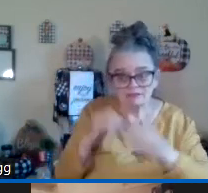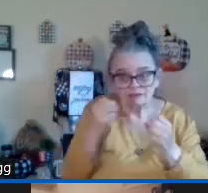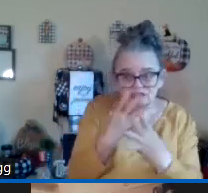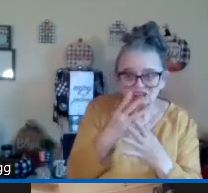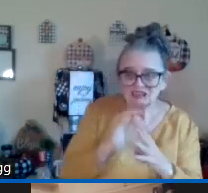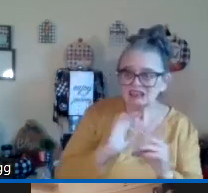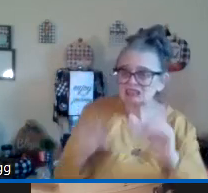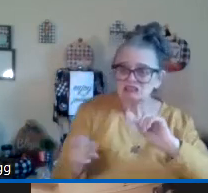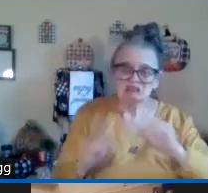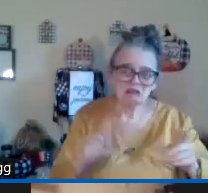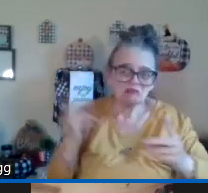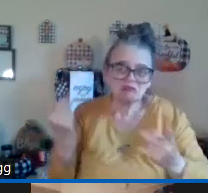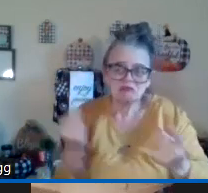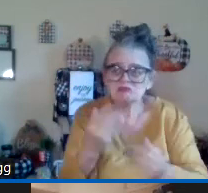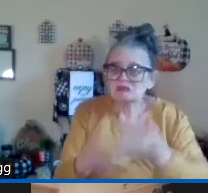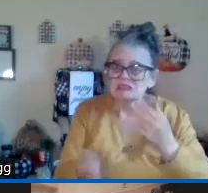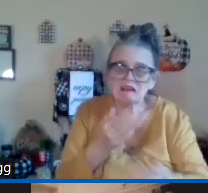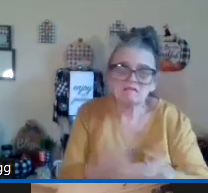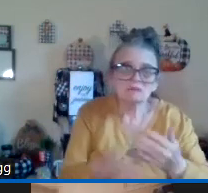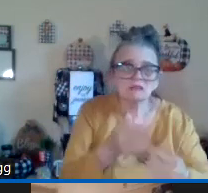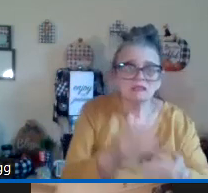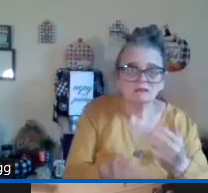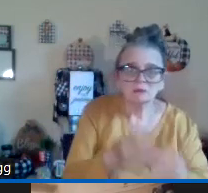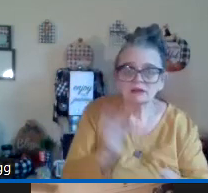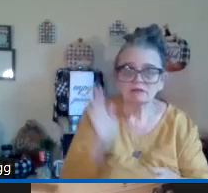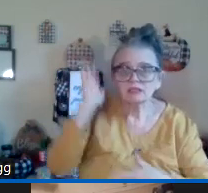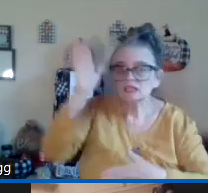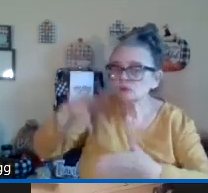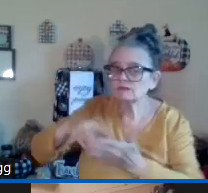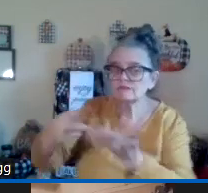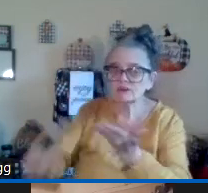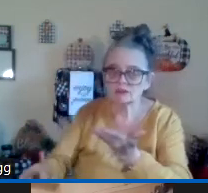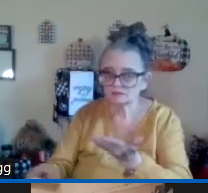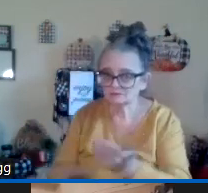we're afraid. It just means that we are